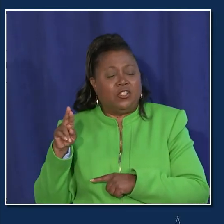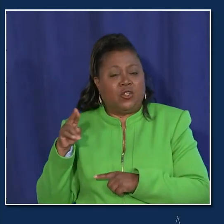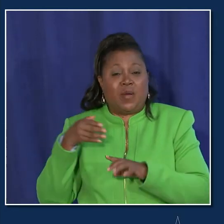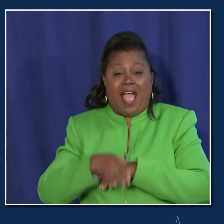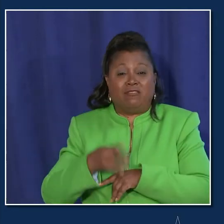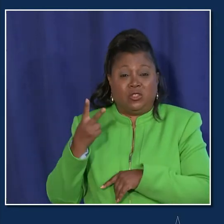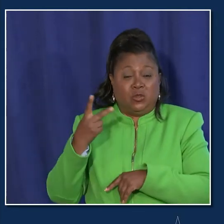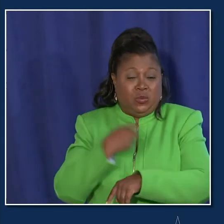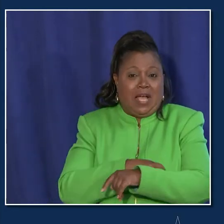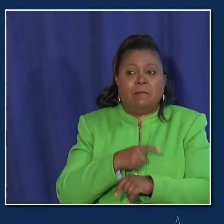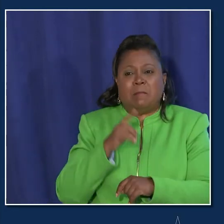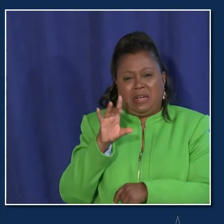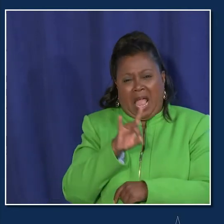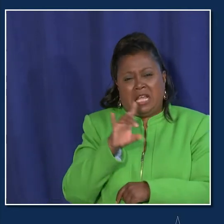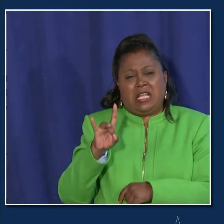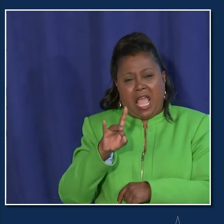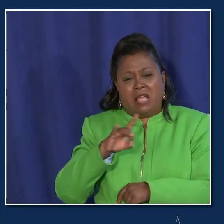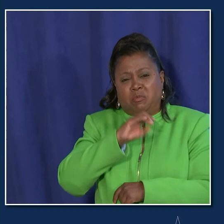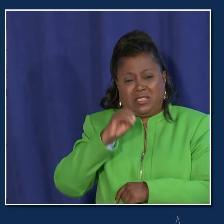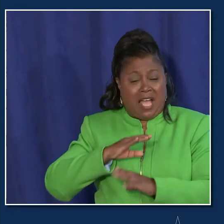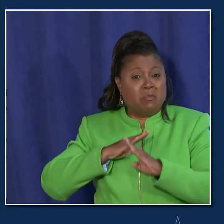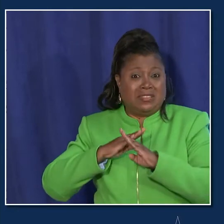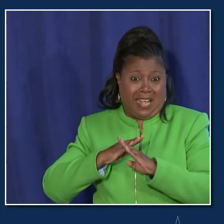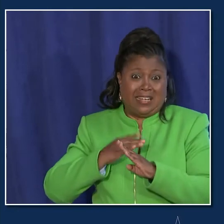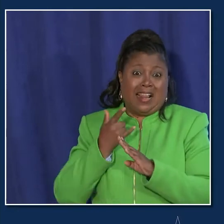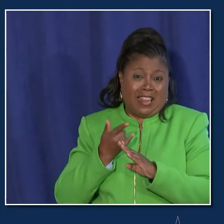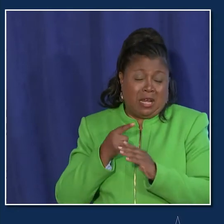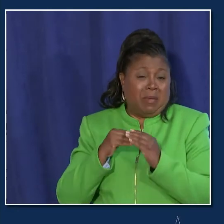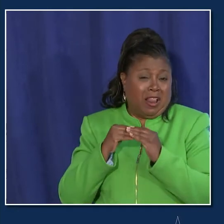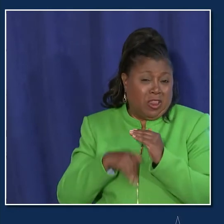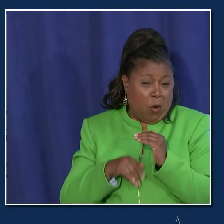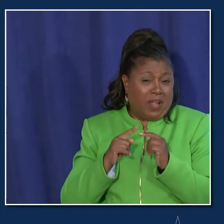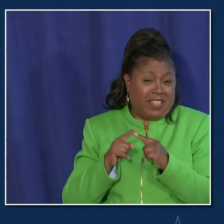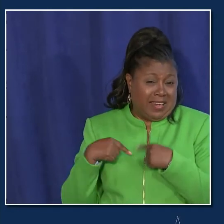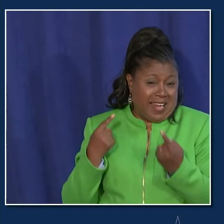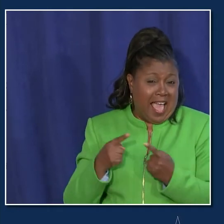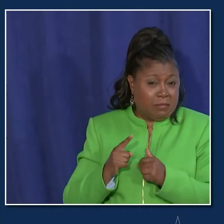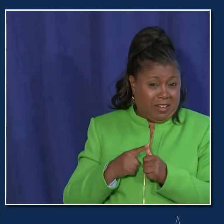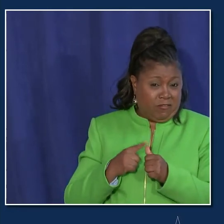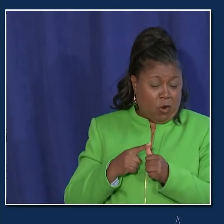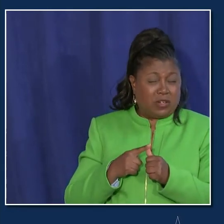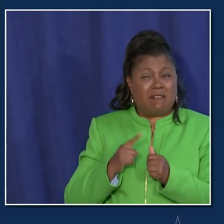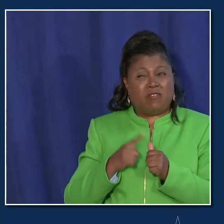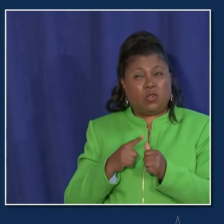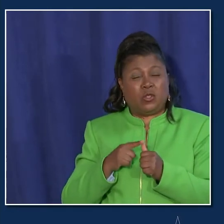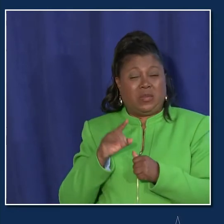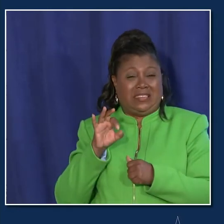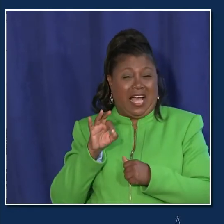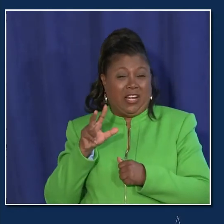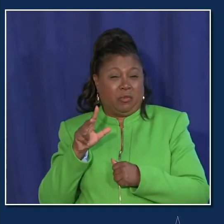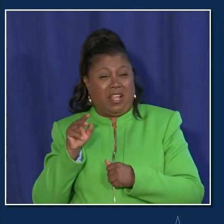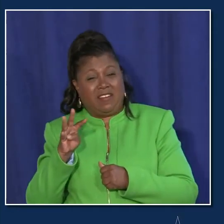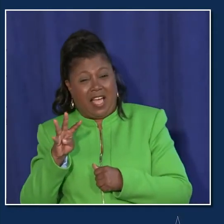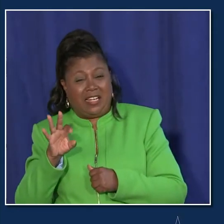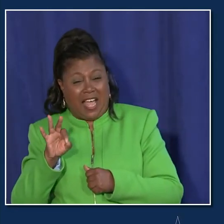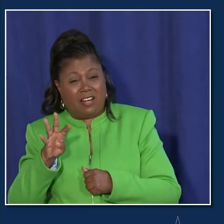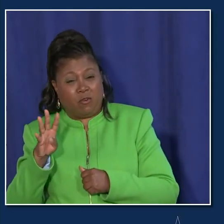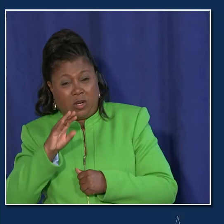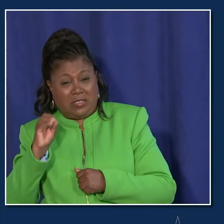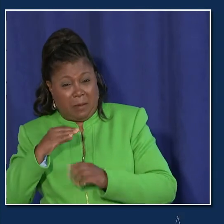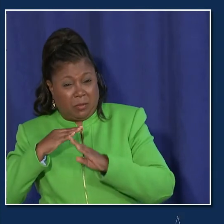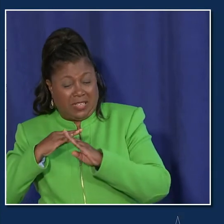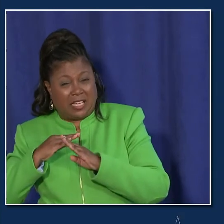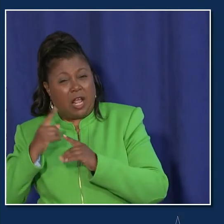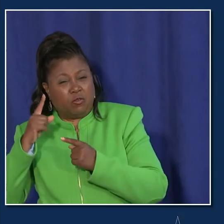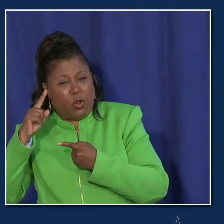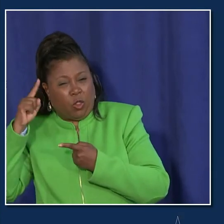2 doses was about 88% protective. That's a little bit lower than it had been originally. Originally, it was 93, 94%, and you lose a